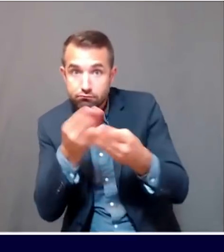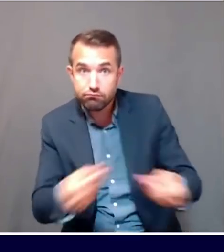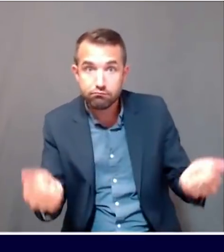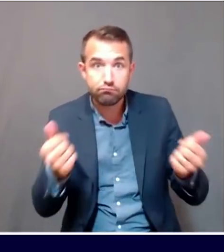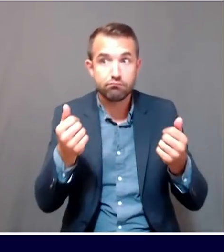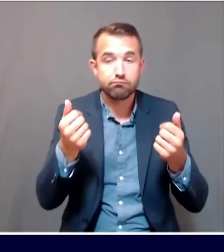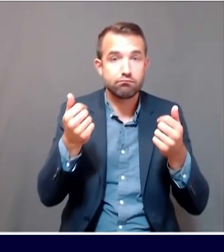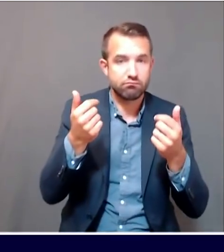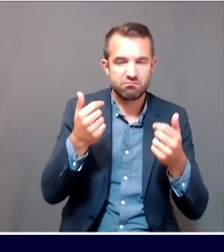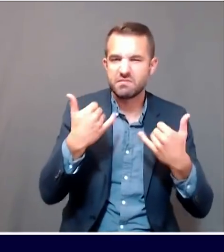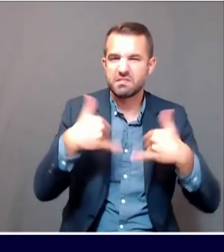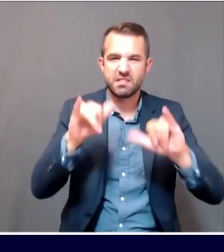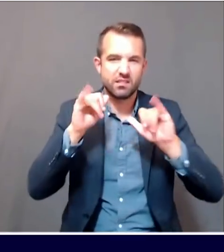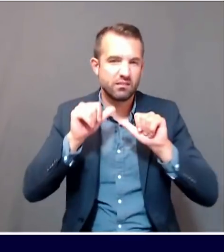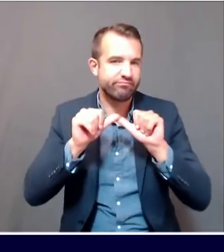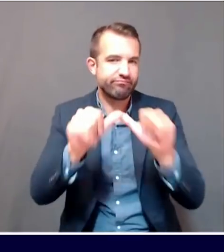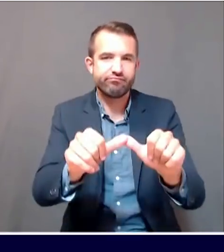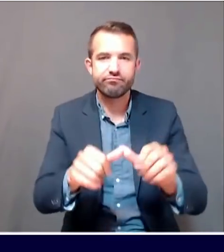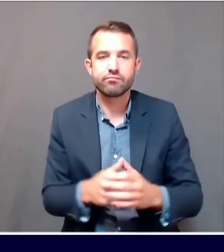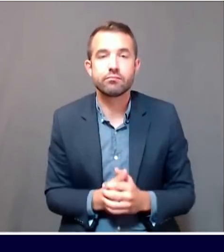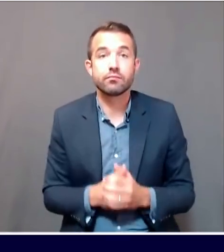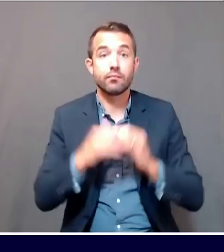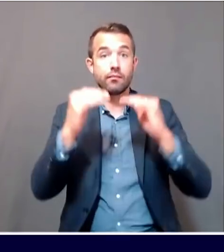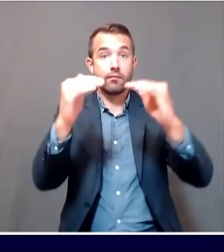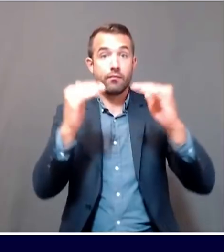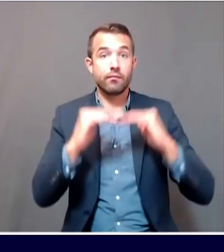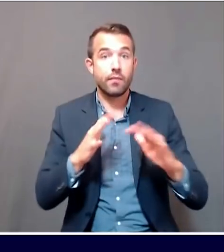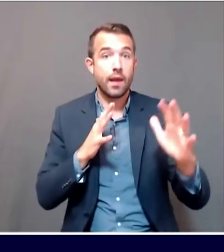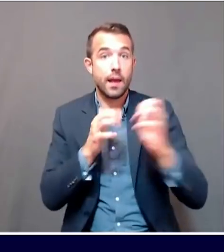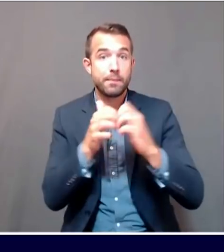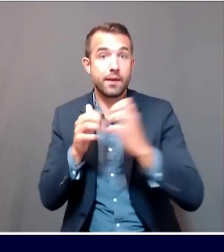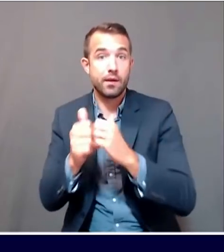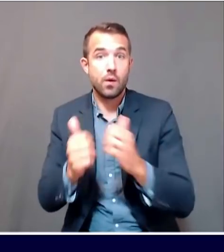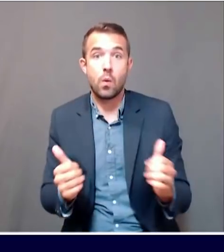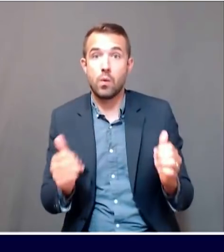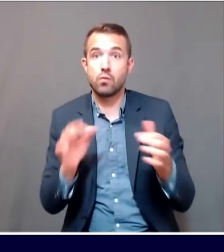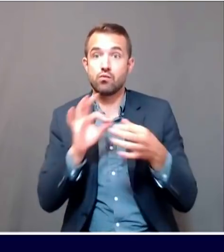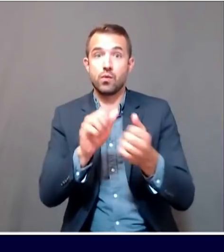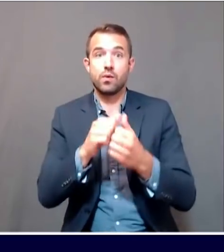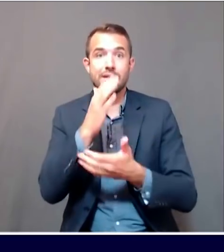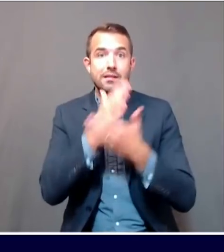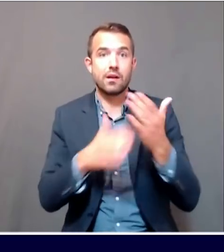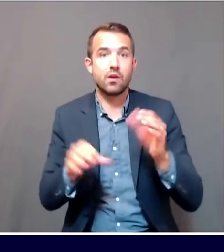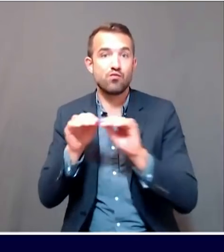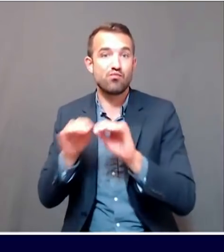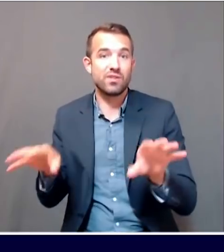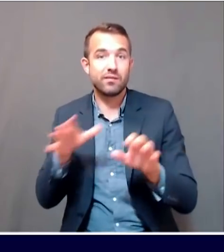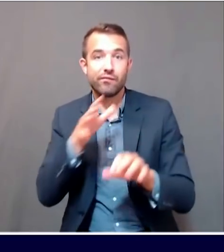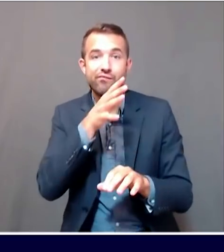provide an update now on outbreaks that we are working on affiliated with agriculture